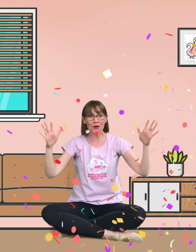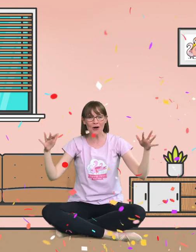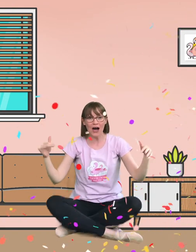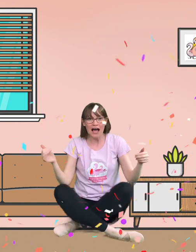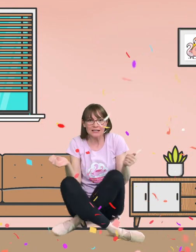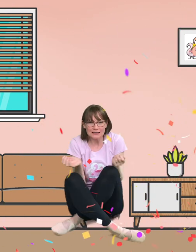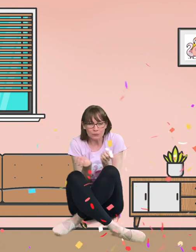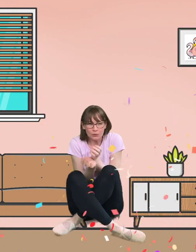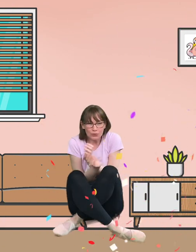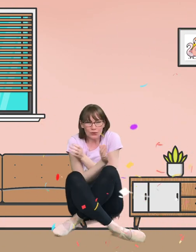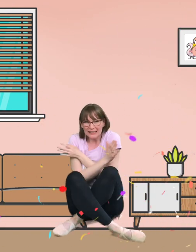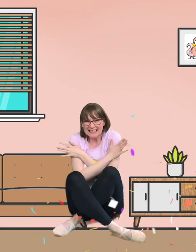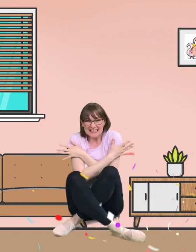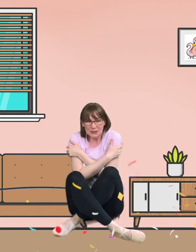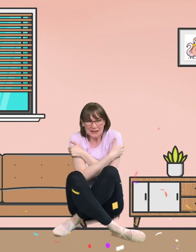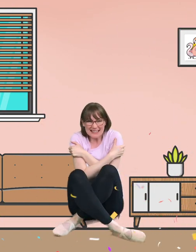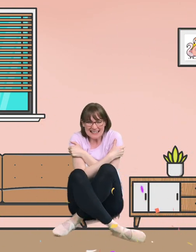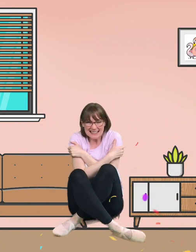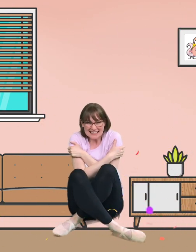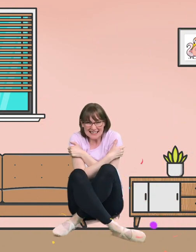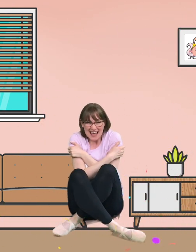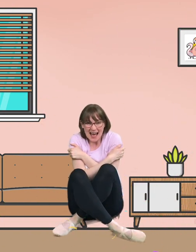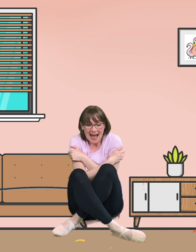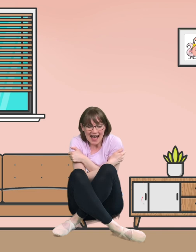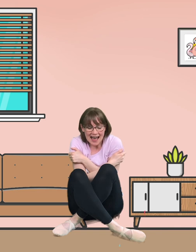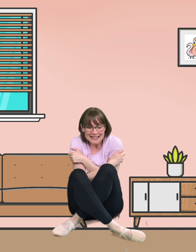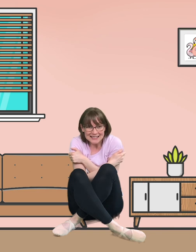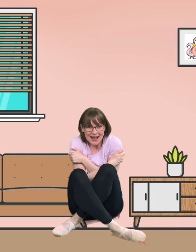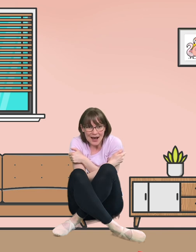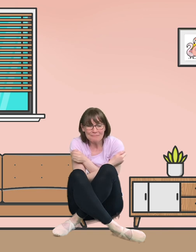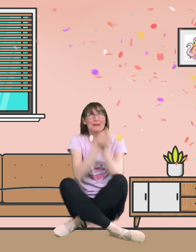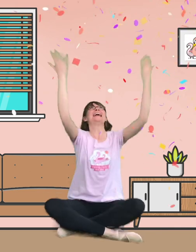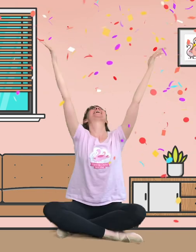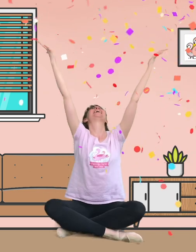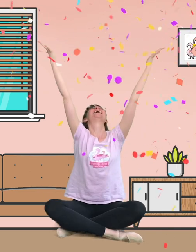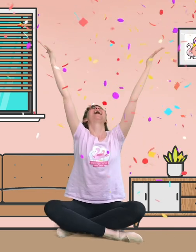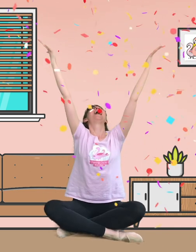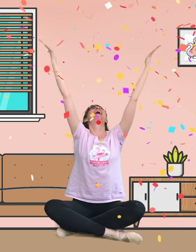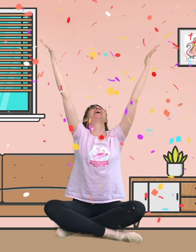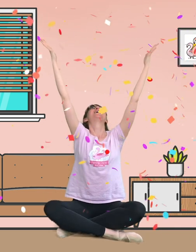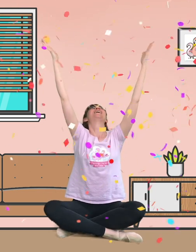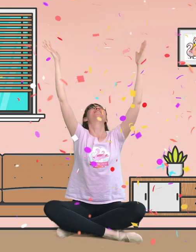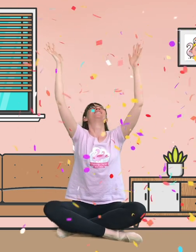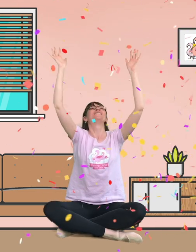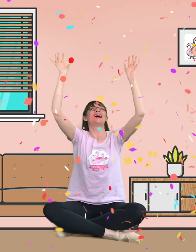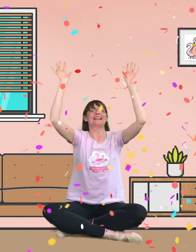One more, small and squeeze, and big.